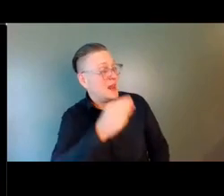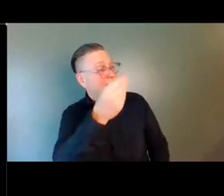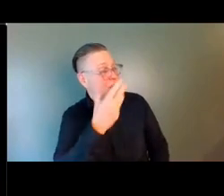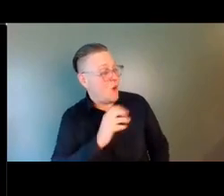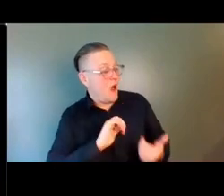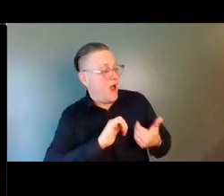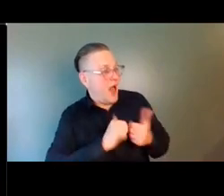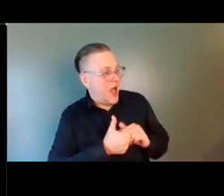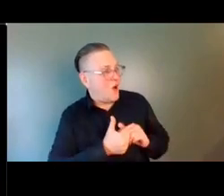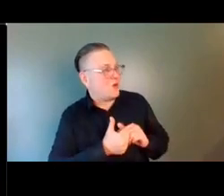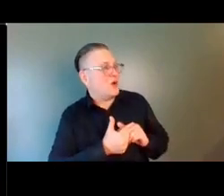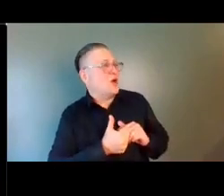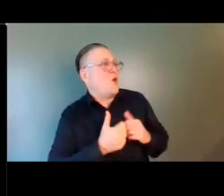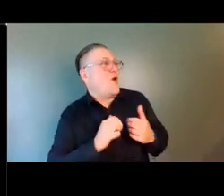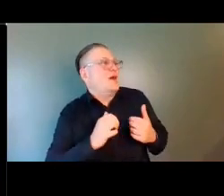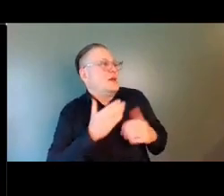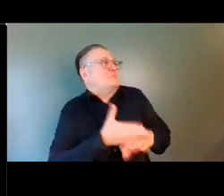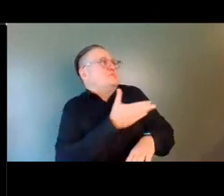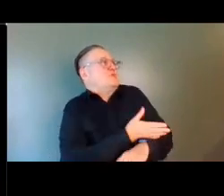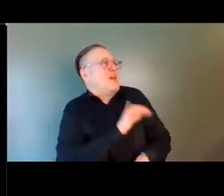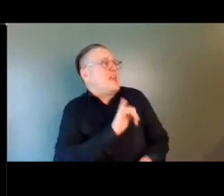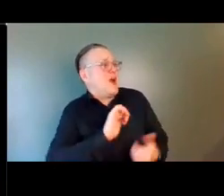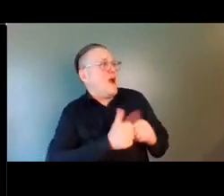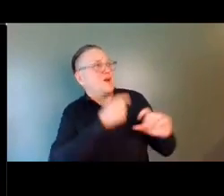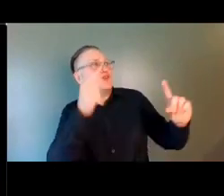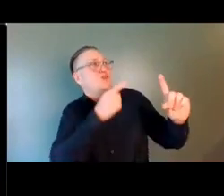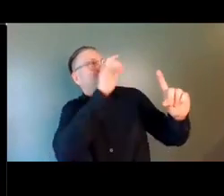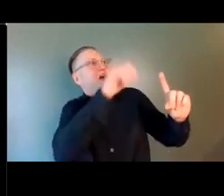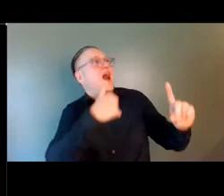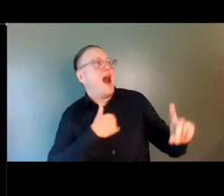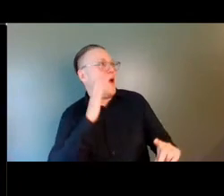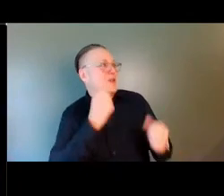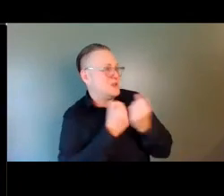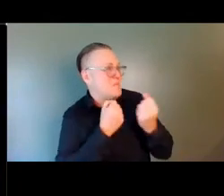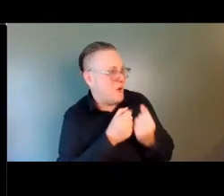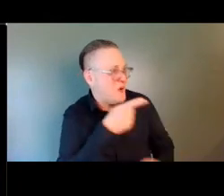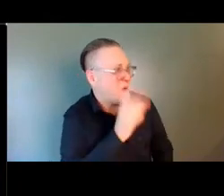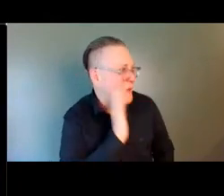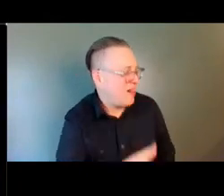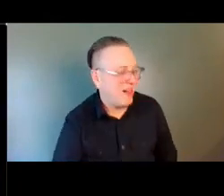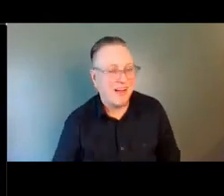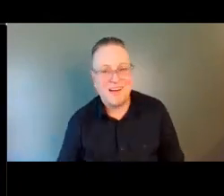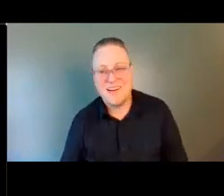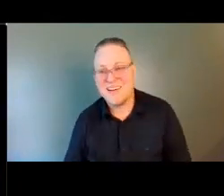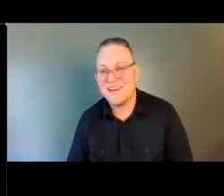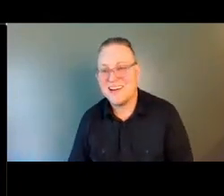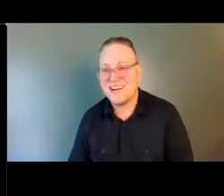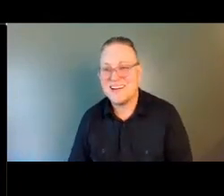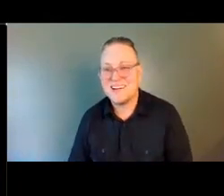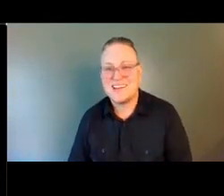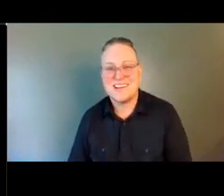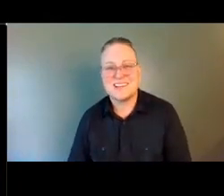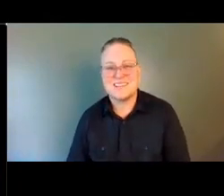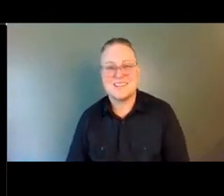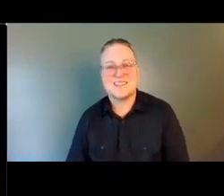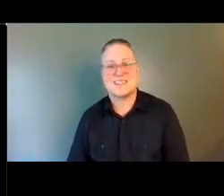right there with you. So, I practice some attorney, so I'm not playing. All